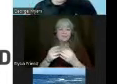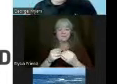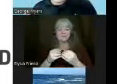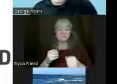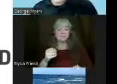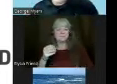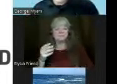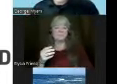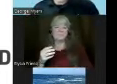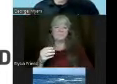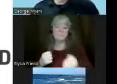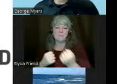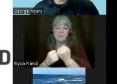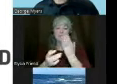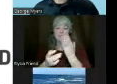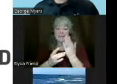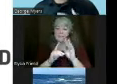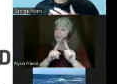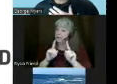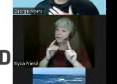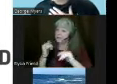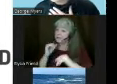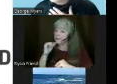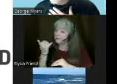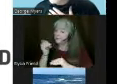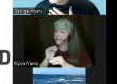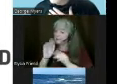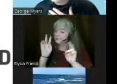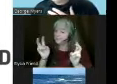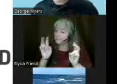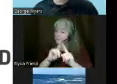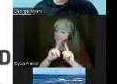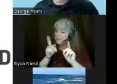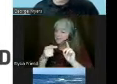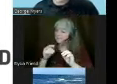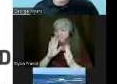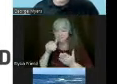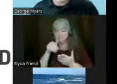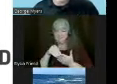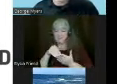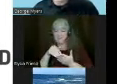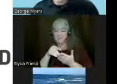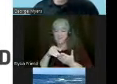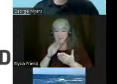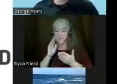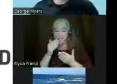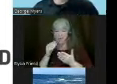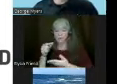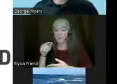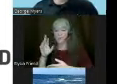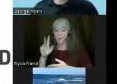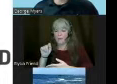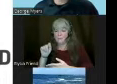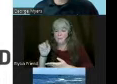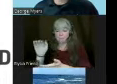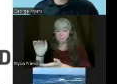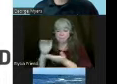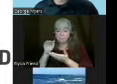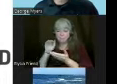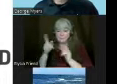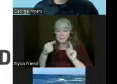our topic tonight. That's central to the mission of our grant, so I feel like it's always important to at least cover those